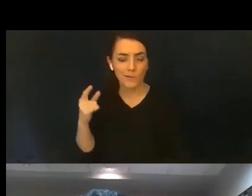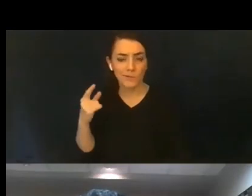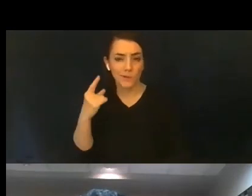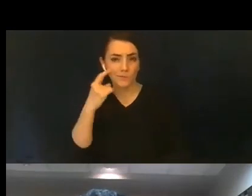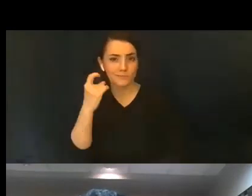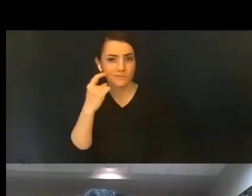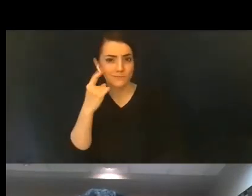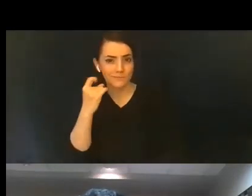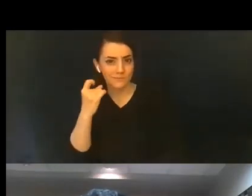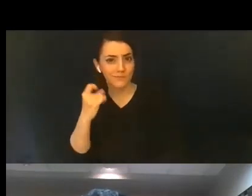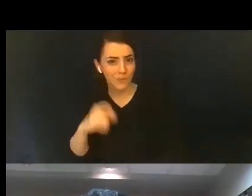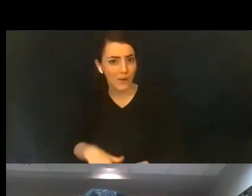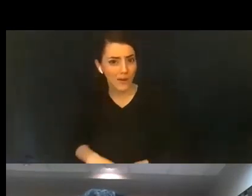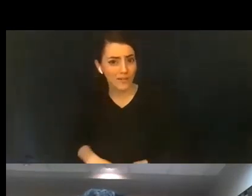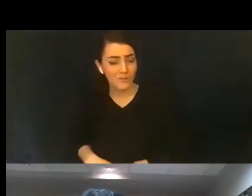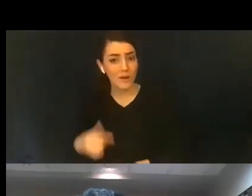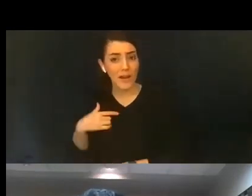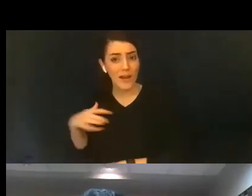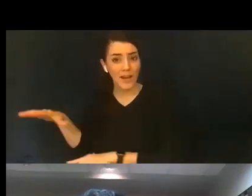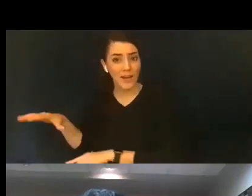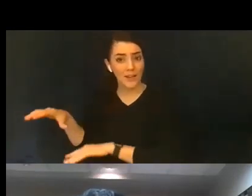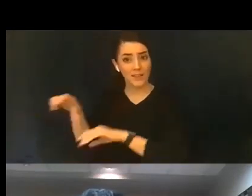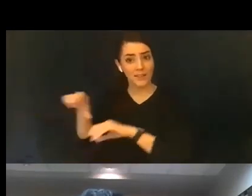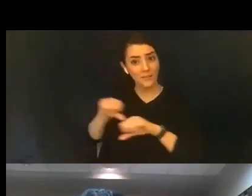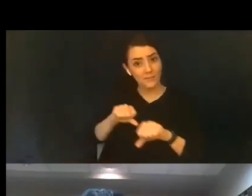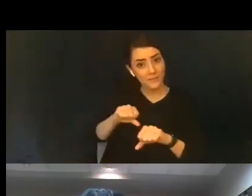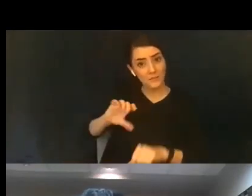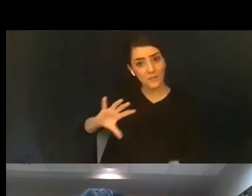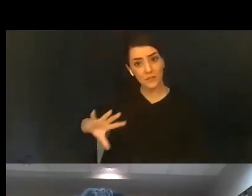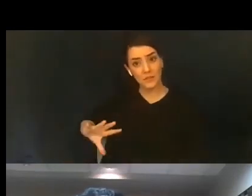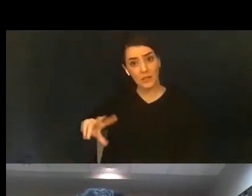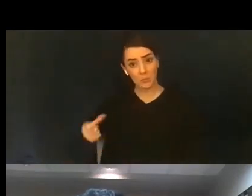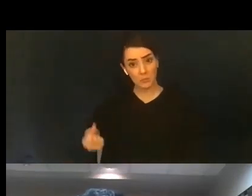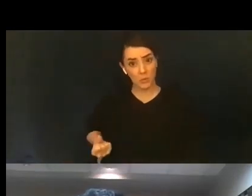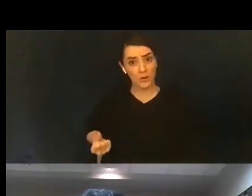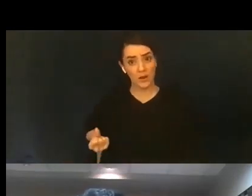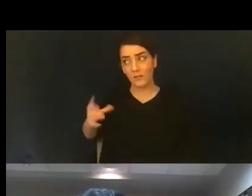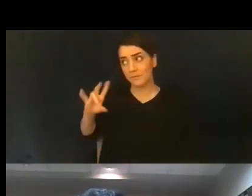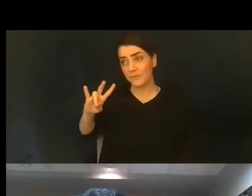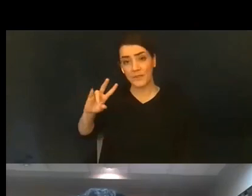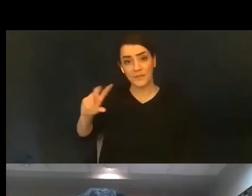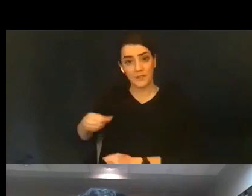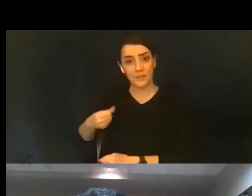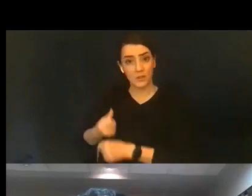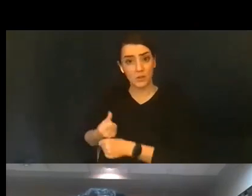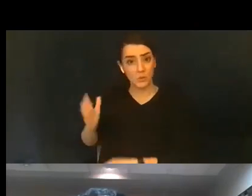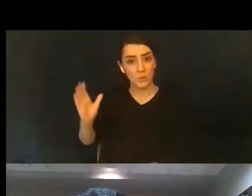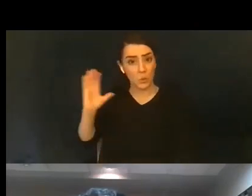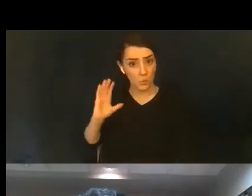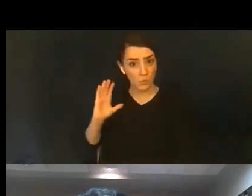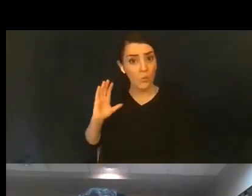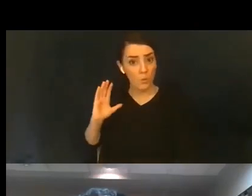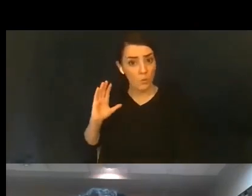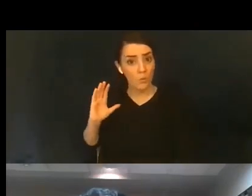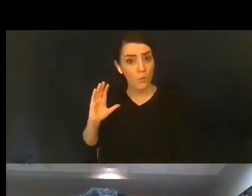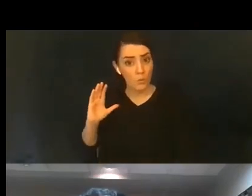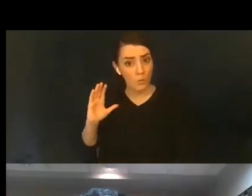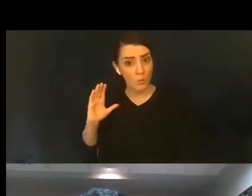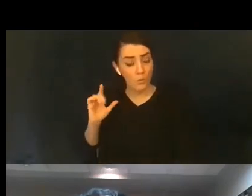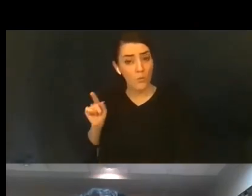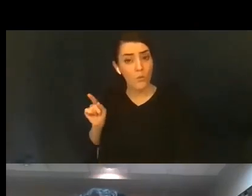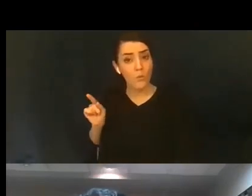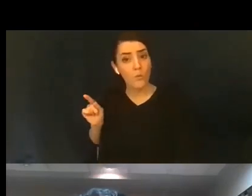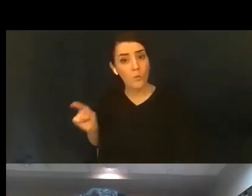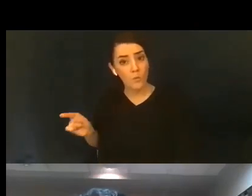years later. So in 7 years, the 11-year-old that was in Cambodia when I was in